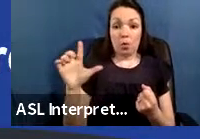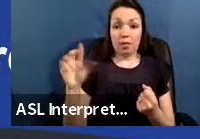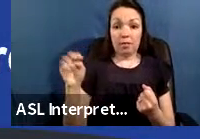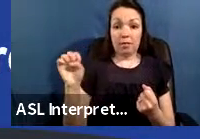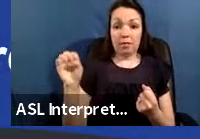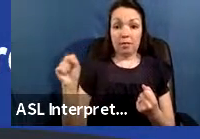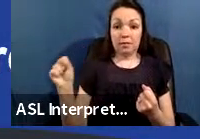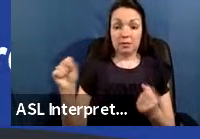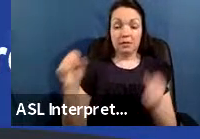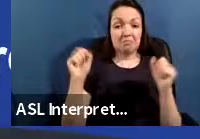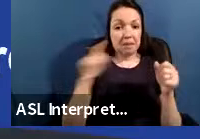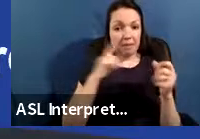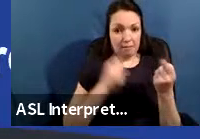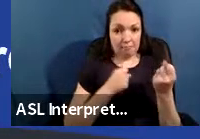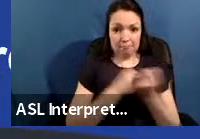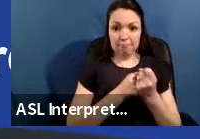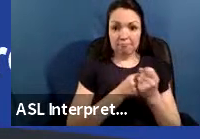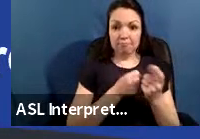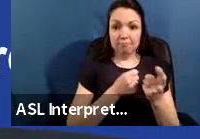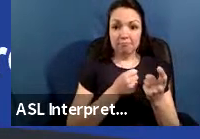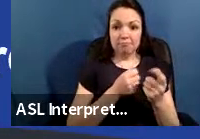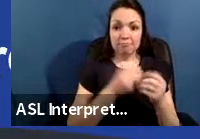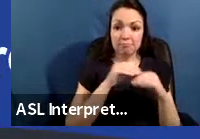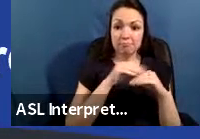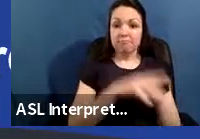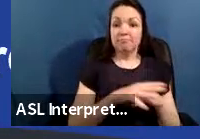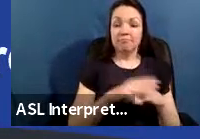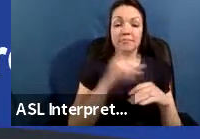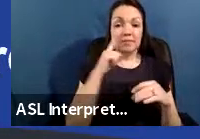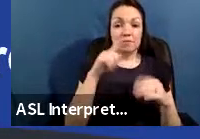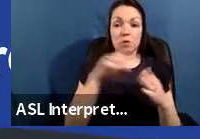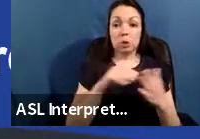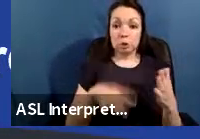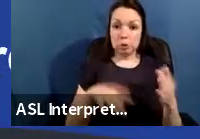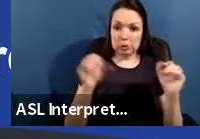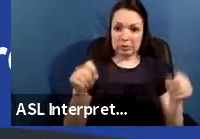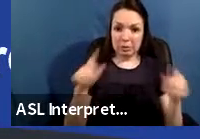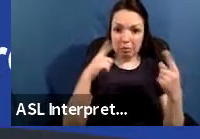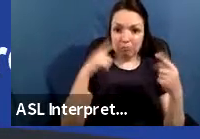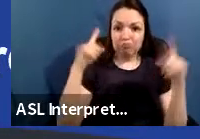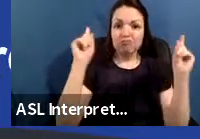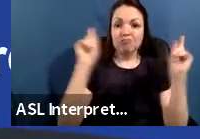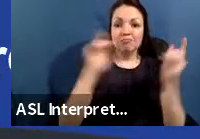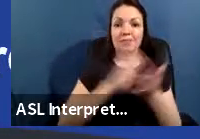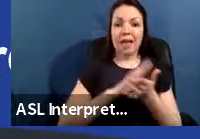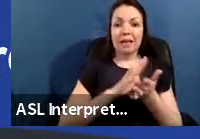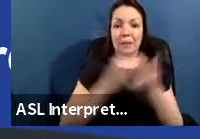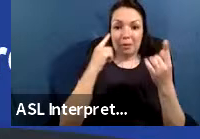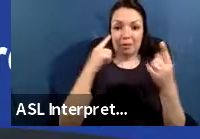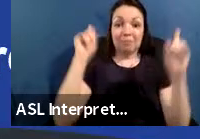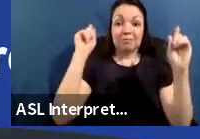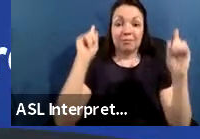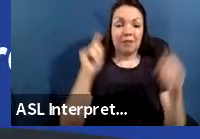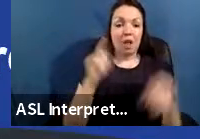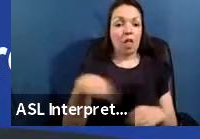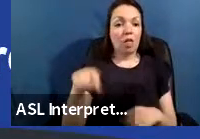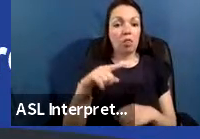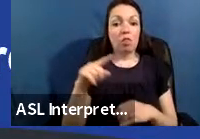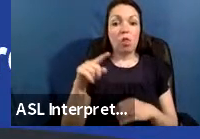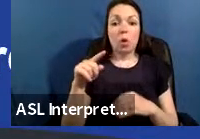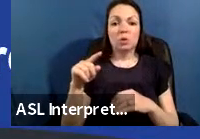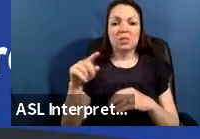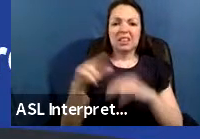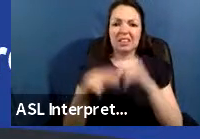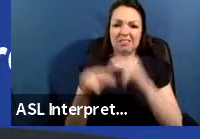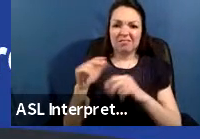student's ability to achieve academic success. Upgrading these antiquated facilities is a priority